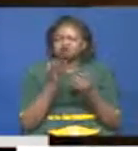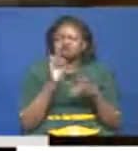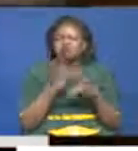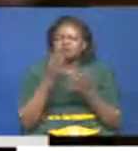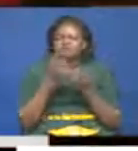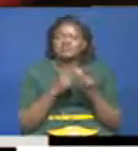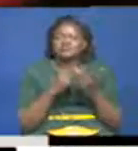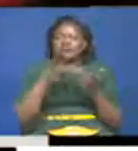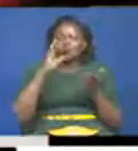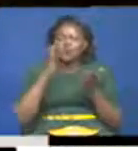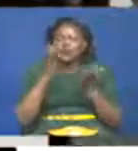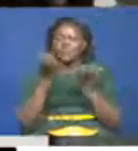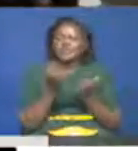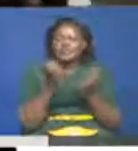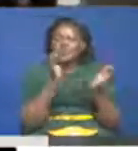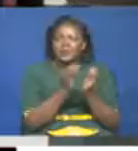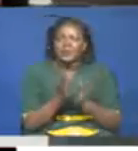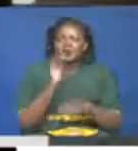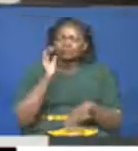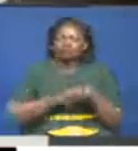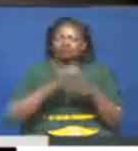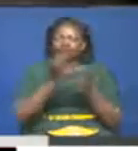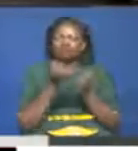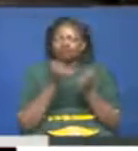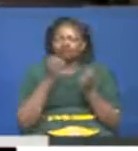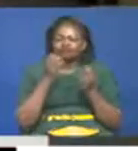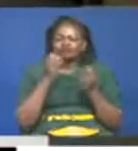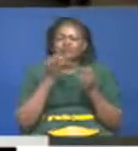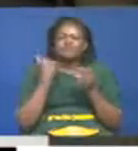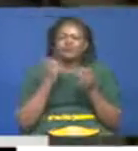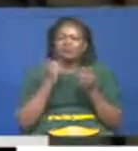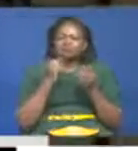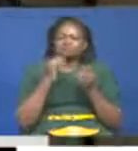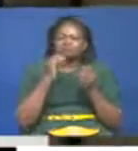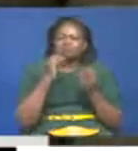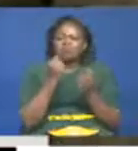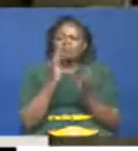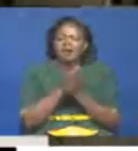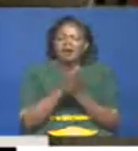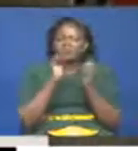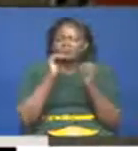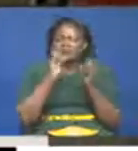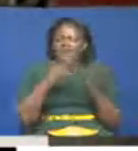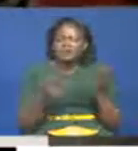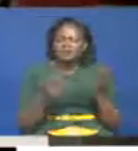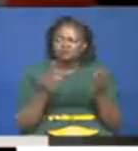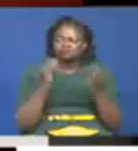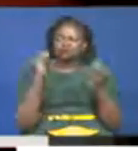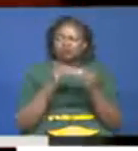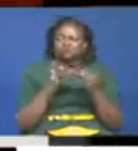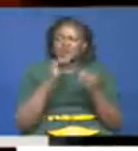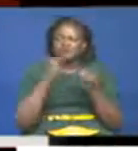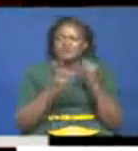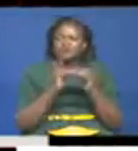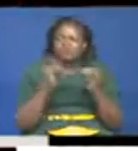Furthermore, small businesses qualifying for the requirements set by credit facilities often fail to meet the payment deadline set, which largely